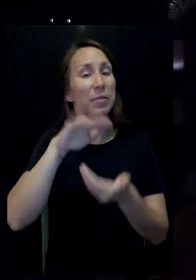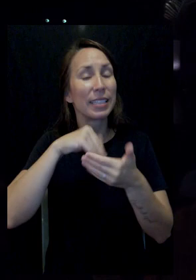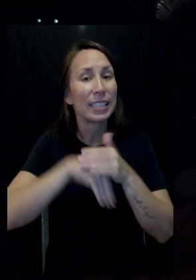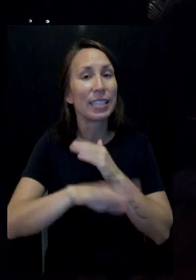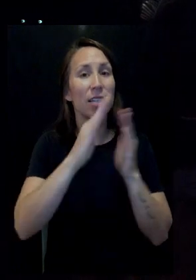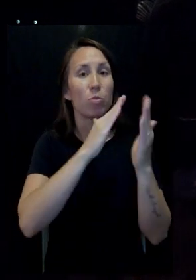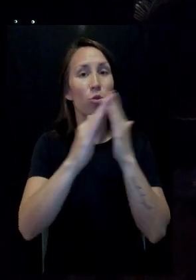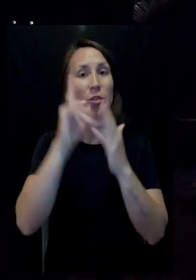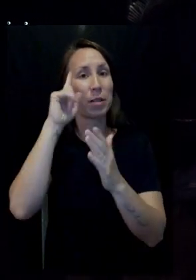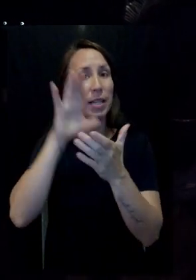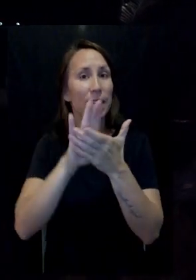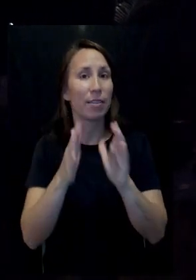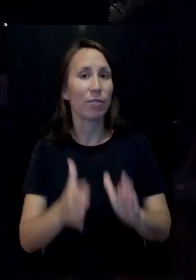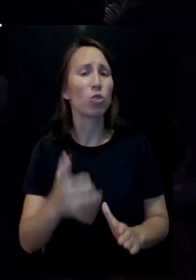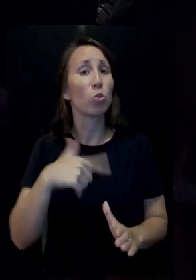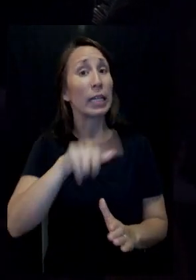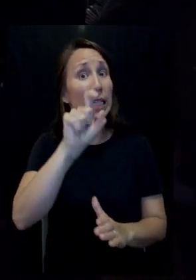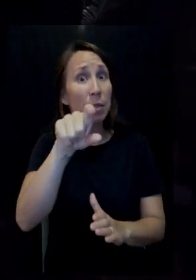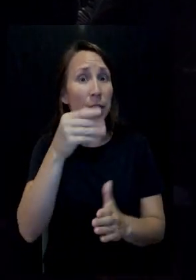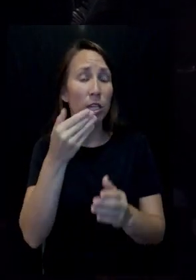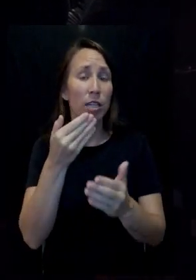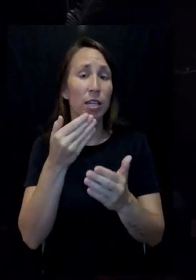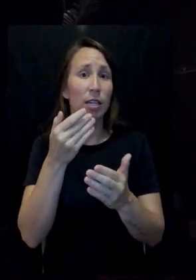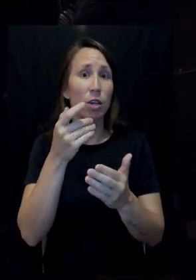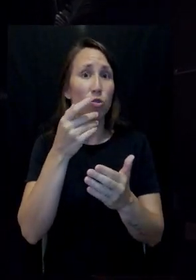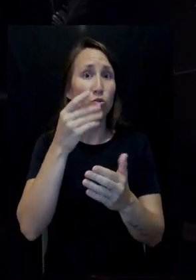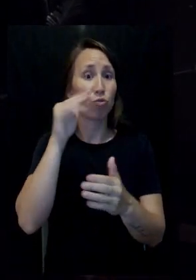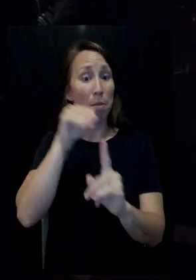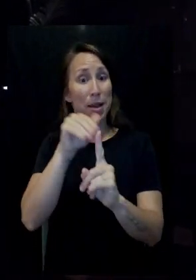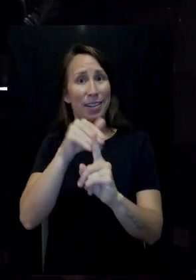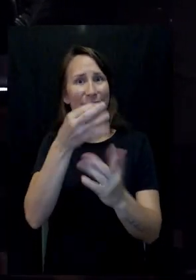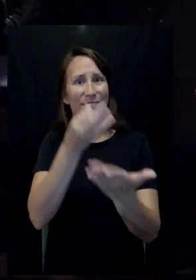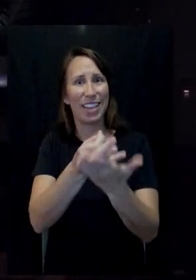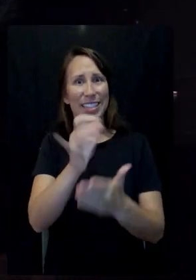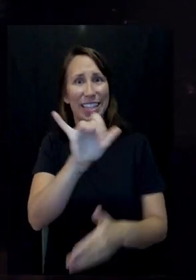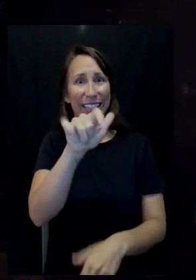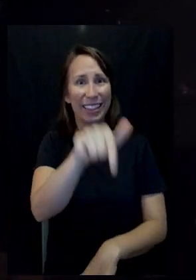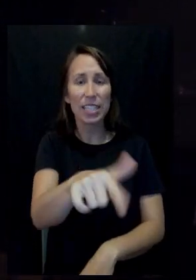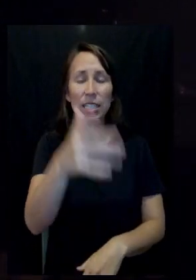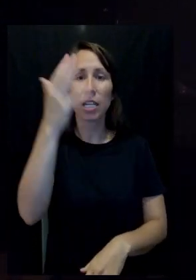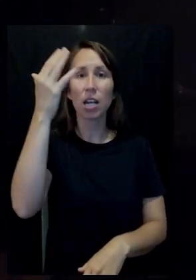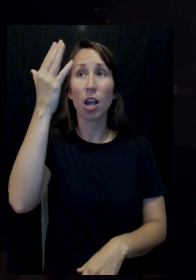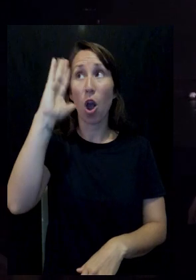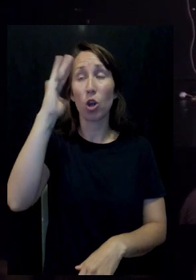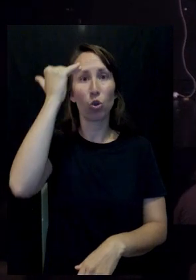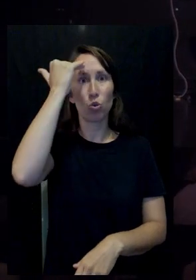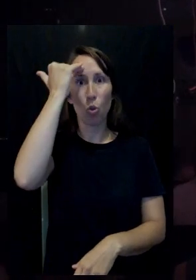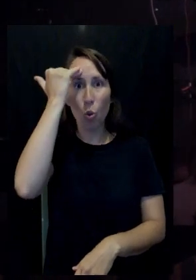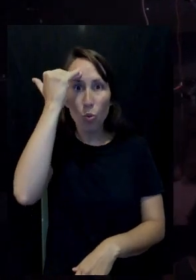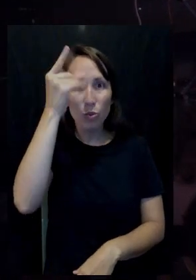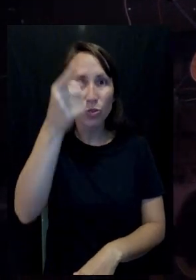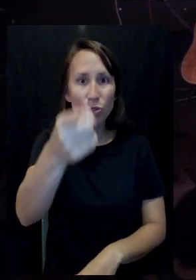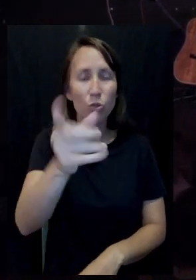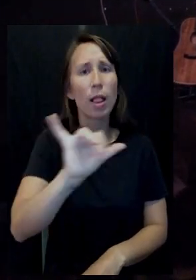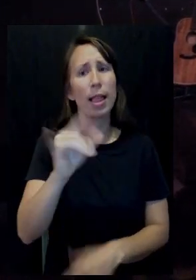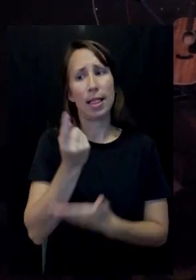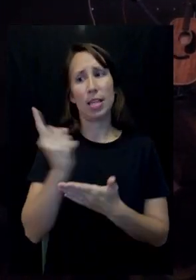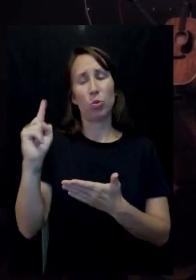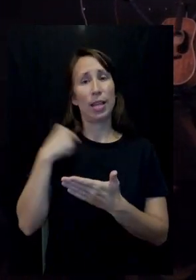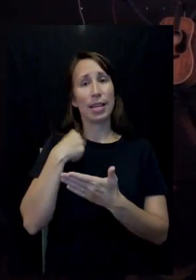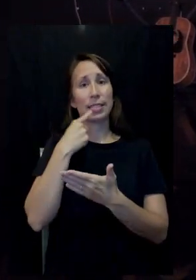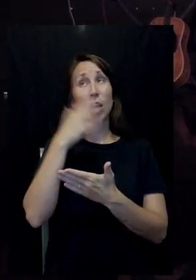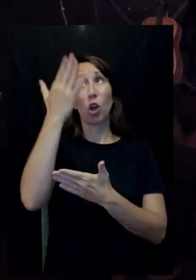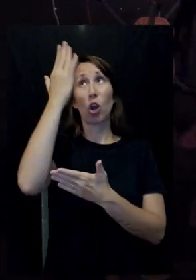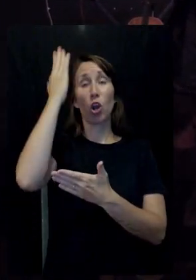we need to be reminded of facts like this. God knows you. And just like last week where I said that it's actually God's choice